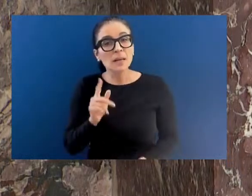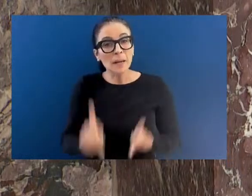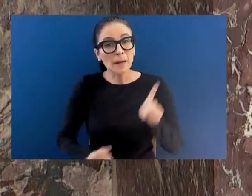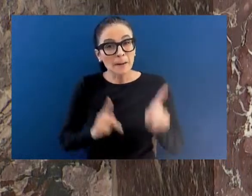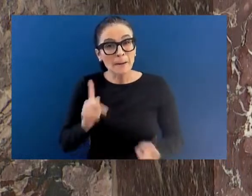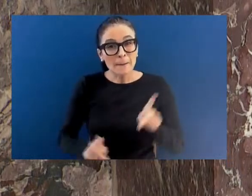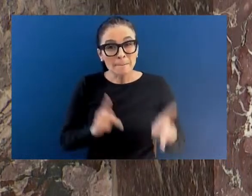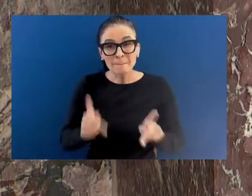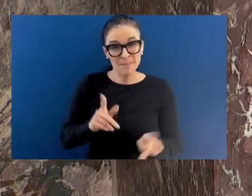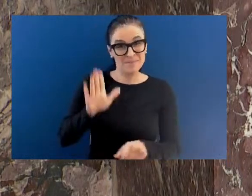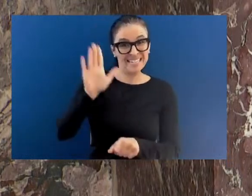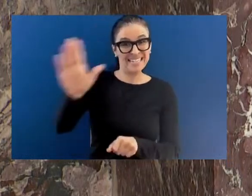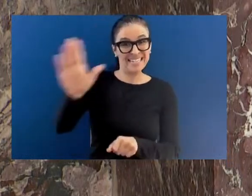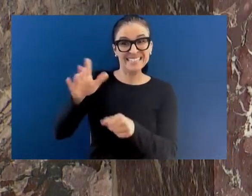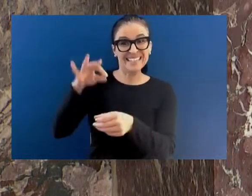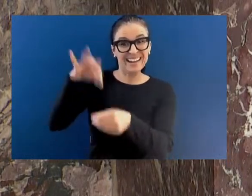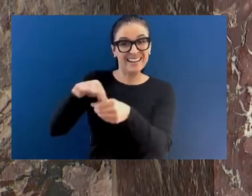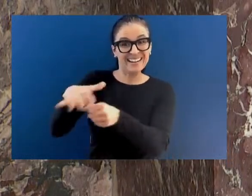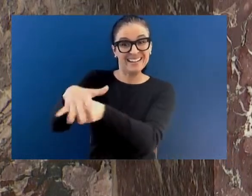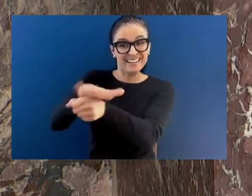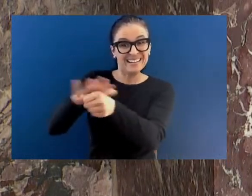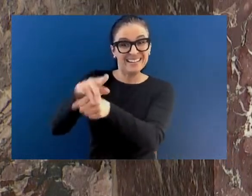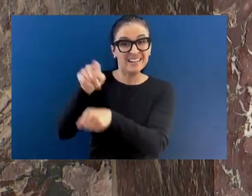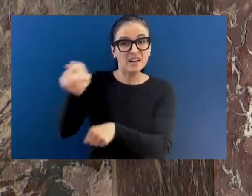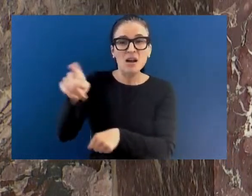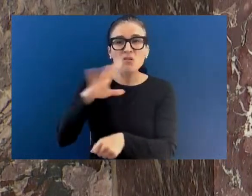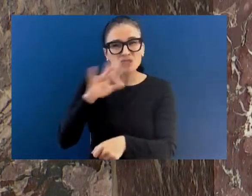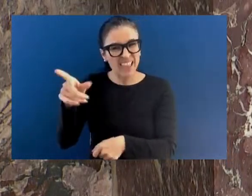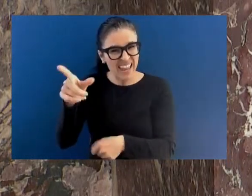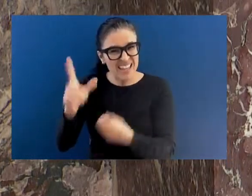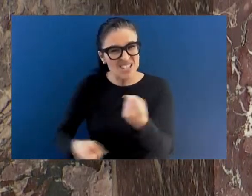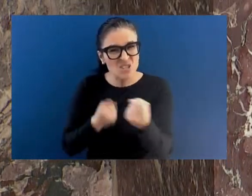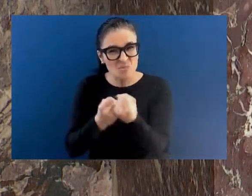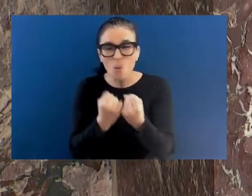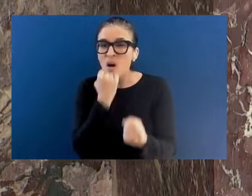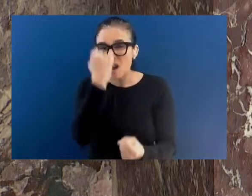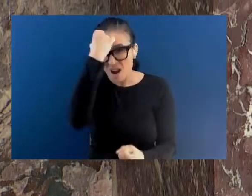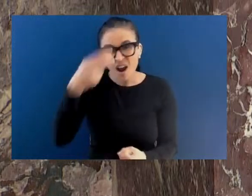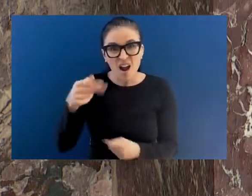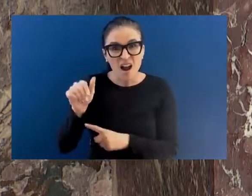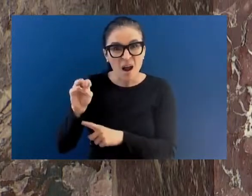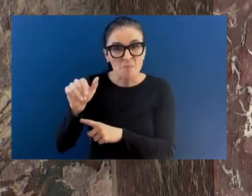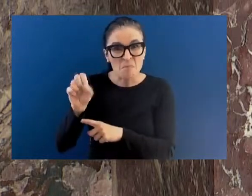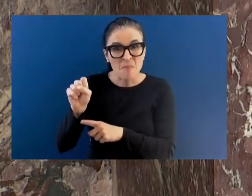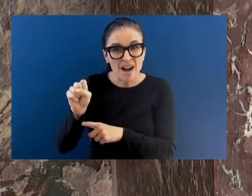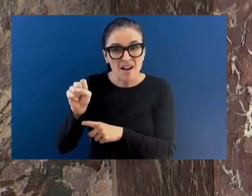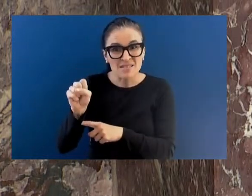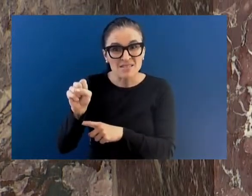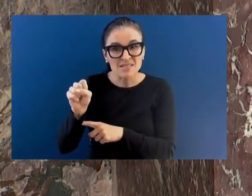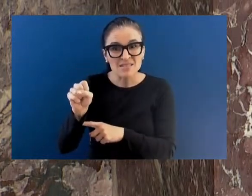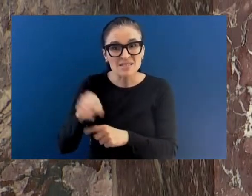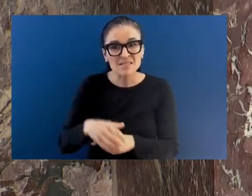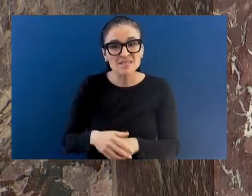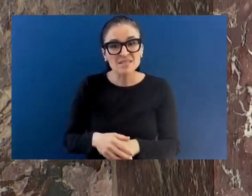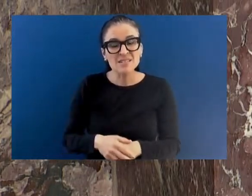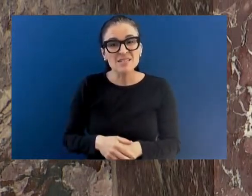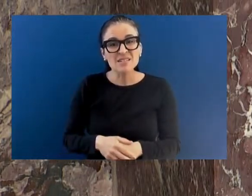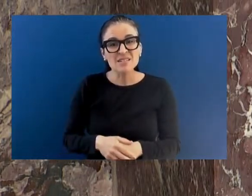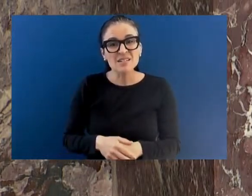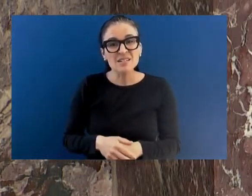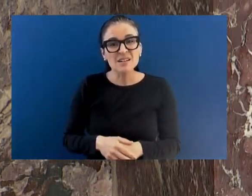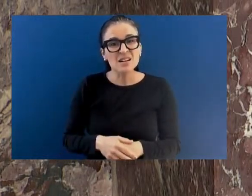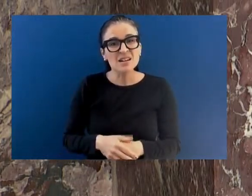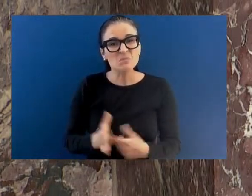fringe groups and tokenize Jews at the expense of Jewish students, faculty and staff who are scared for their safety. When will the Premier